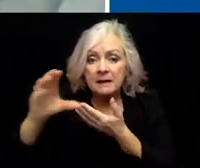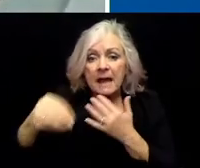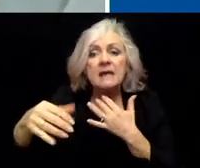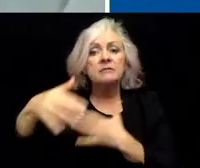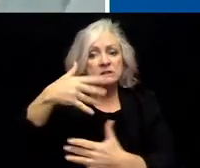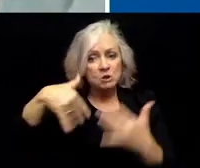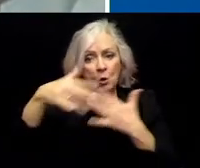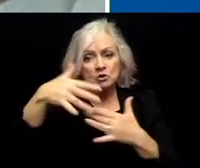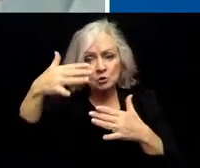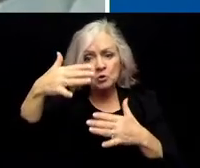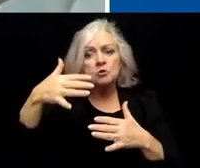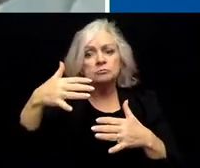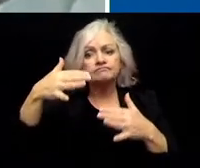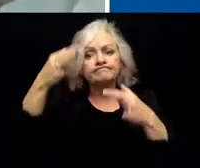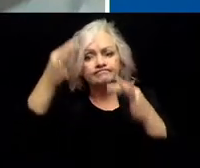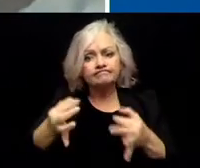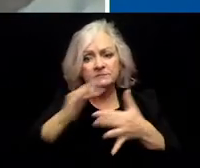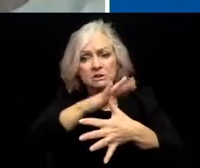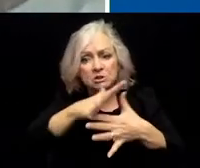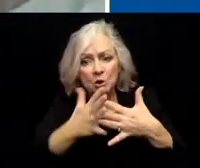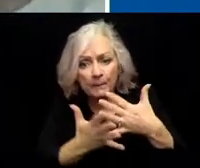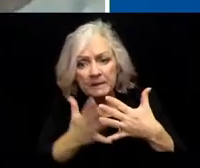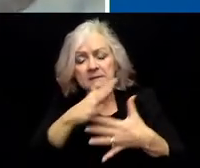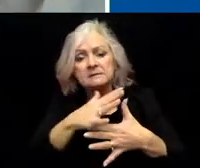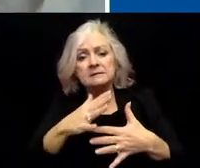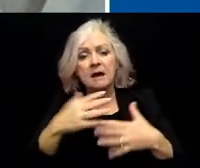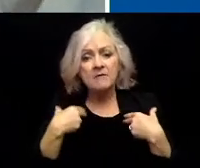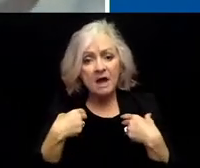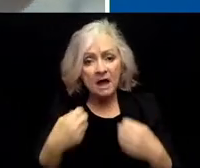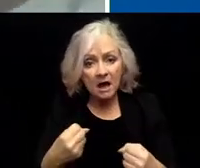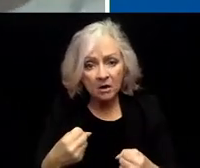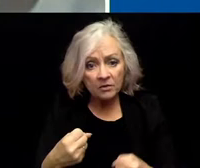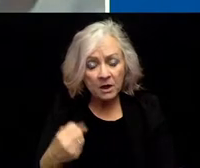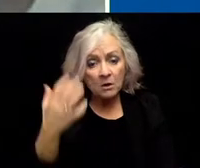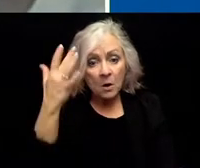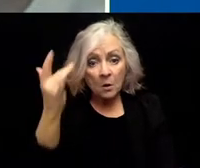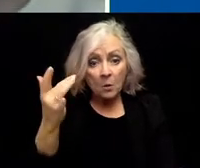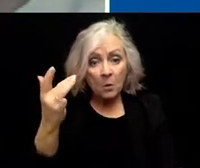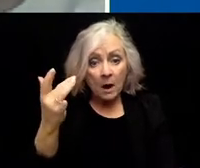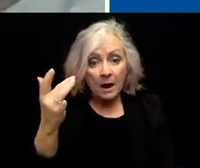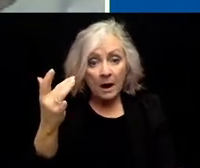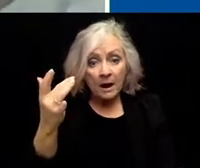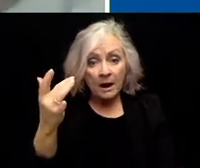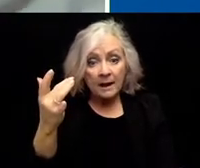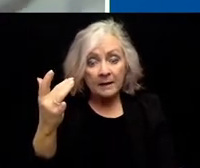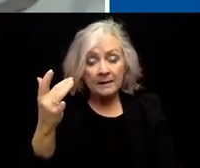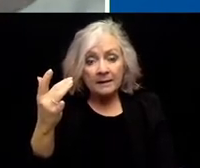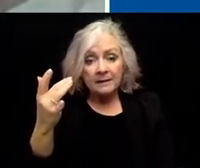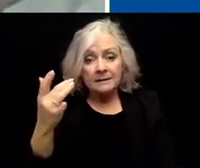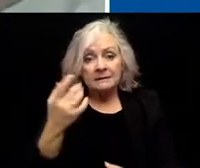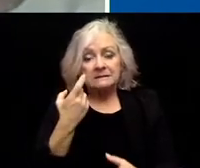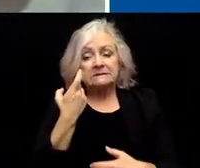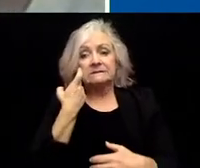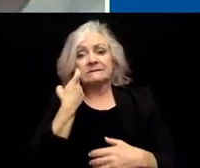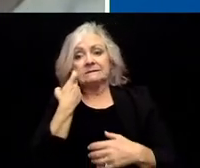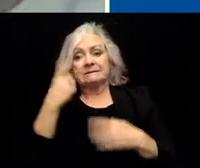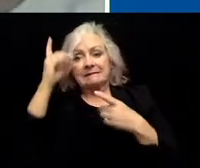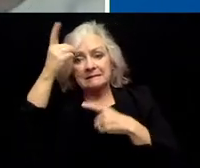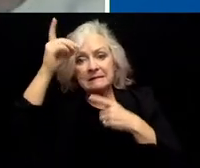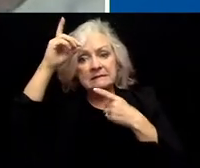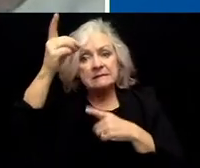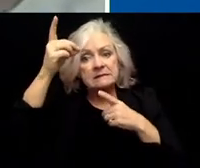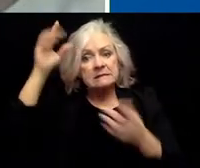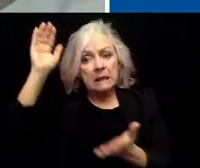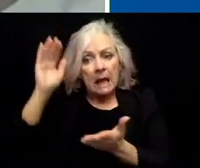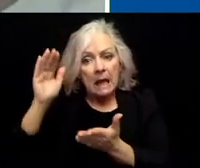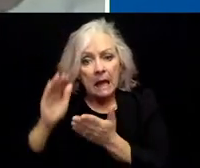health. For example, the biggest reason why infectious diseases have become a rarity, with of course COVID being a recent exception, but we think of the old